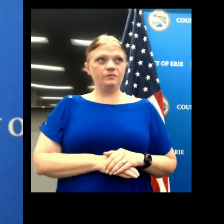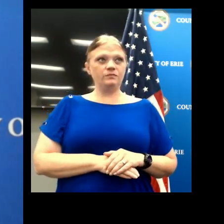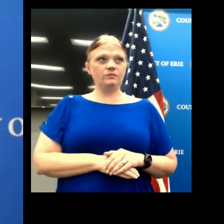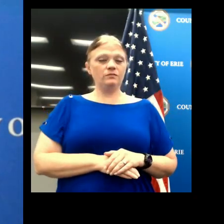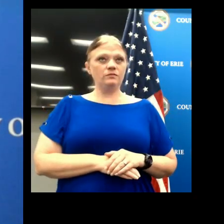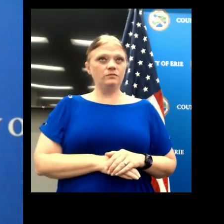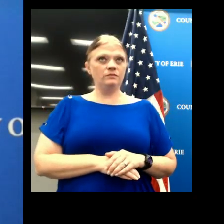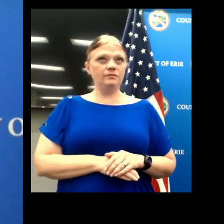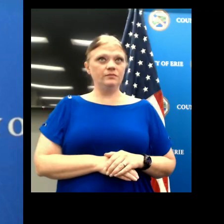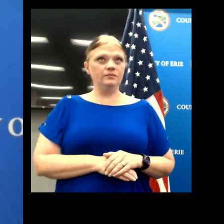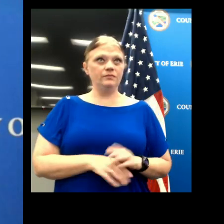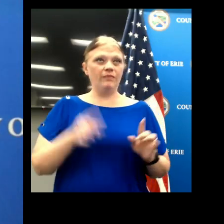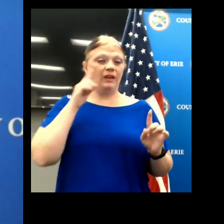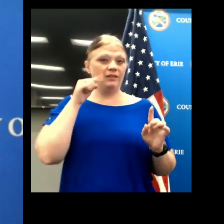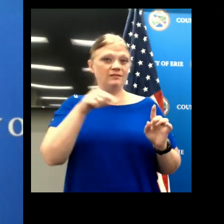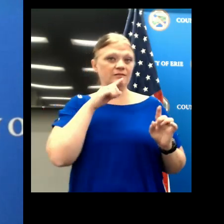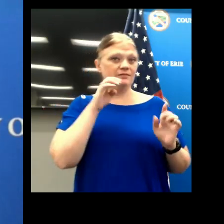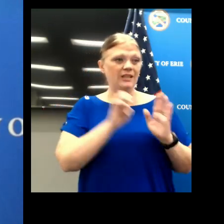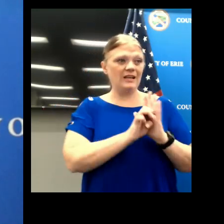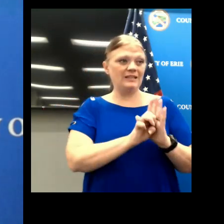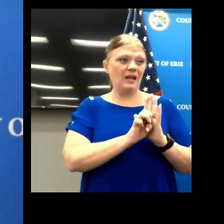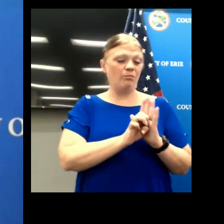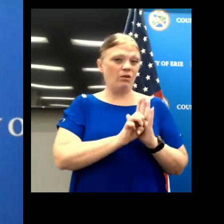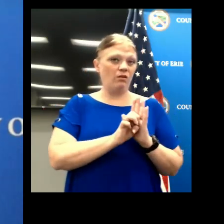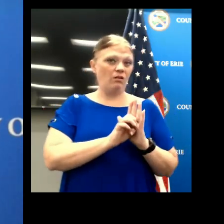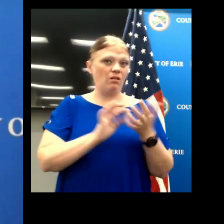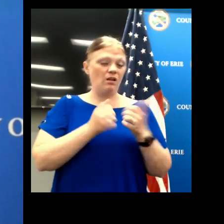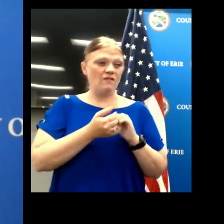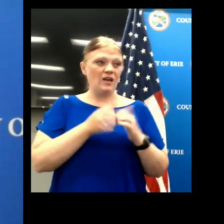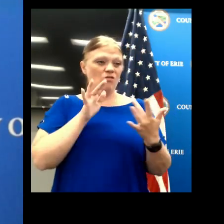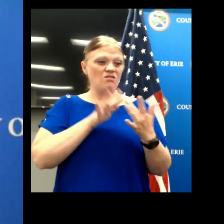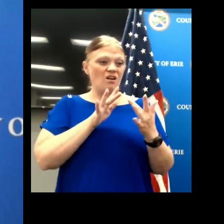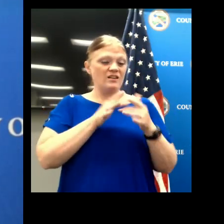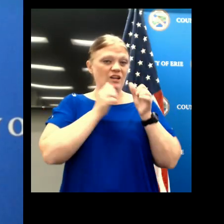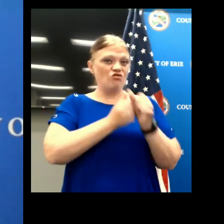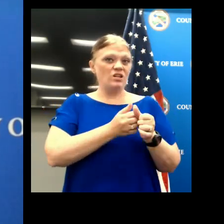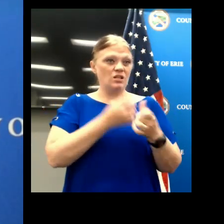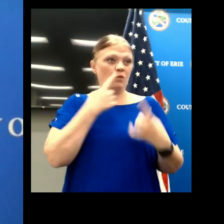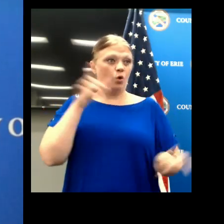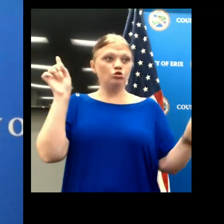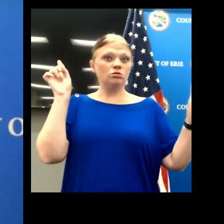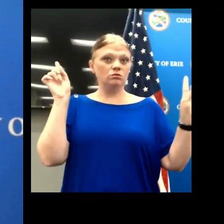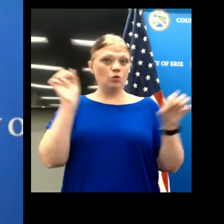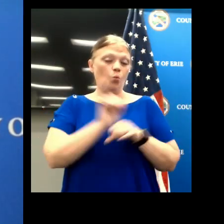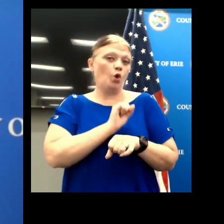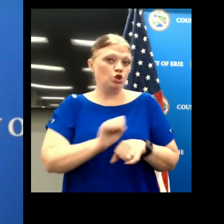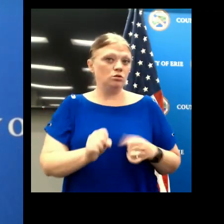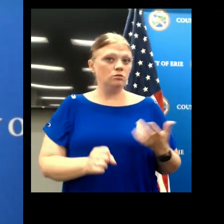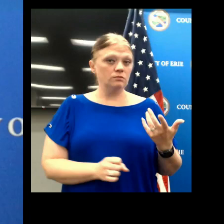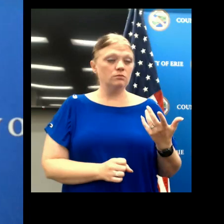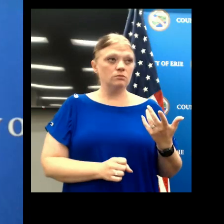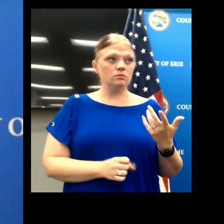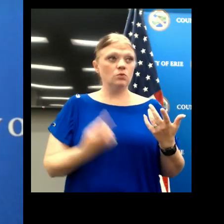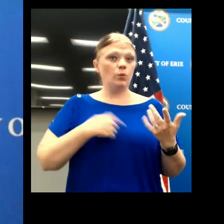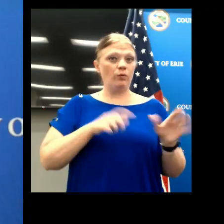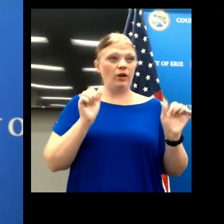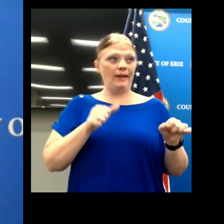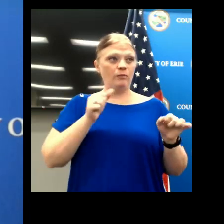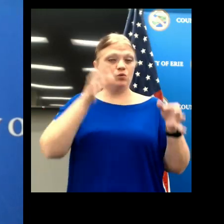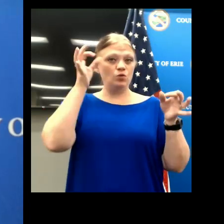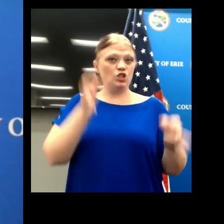So I think this is an example of how contact tracing works. We were able to determine